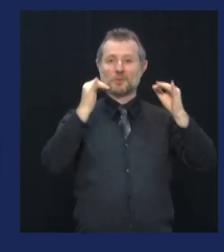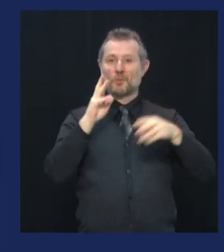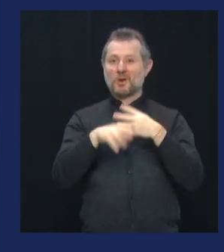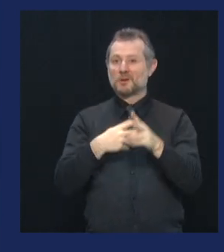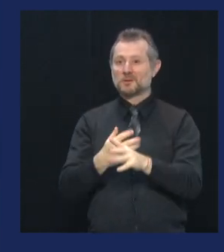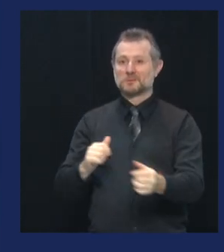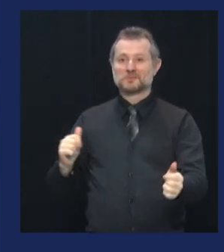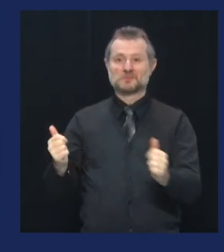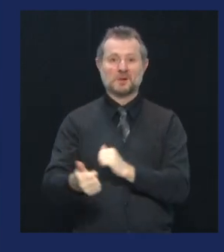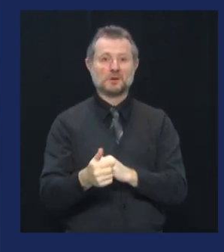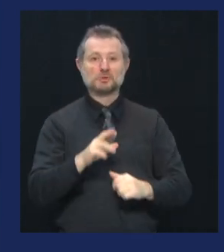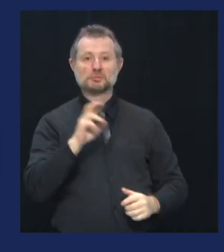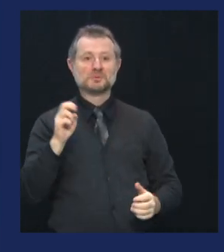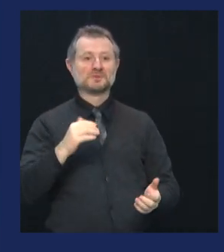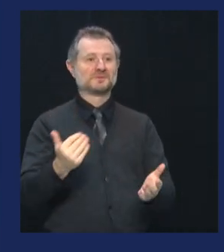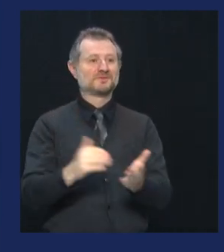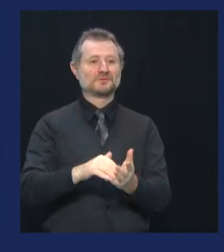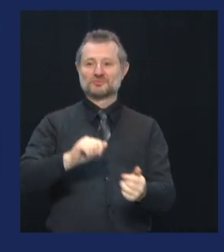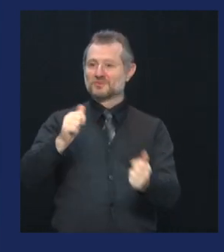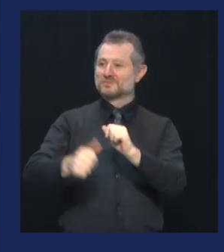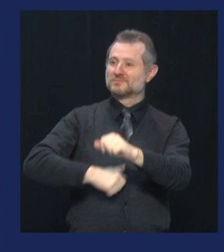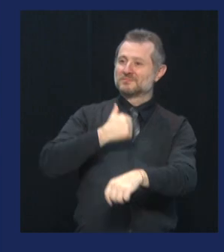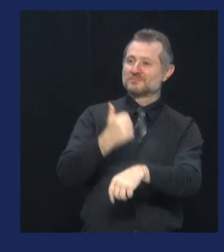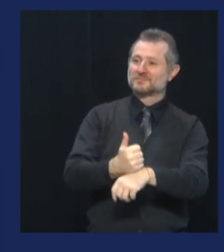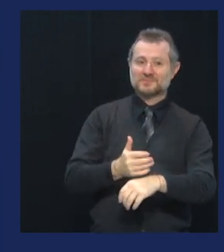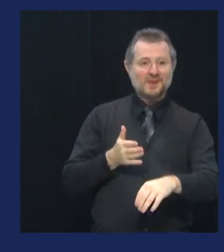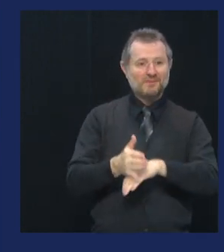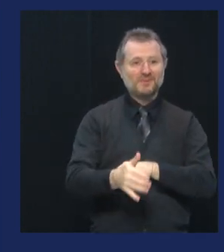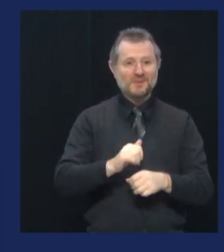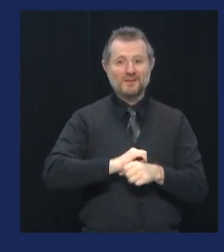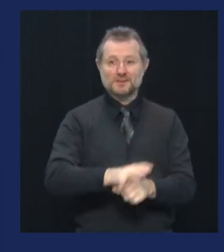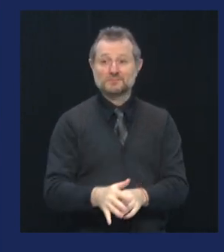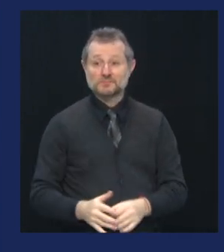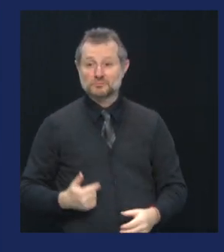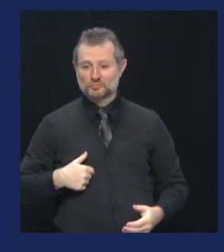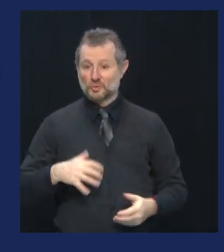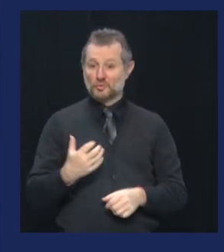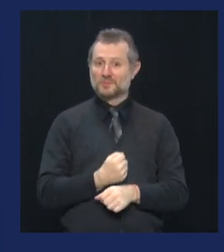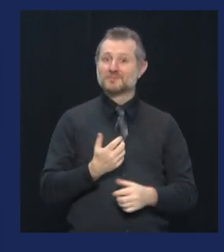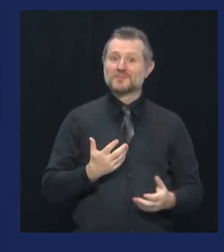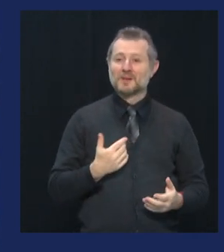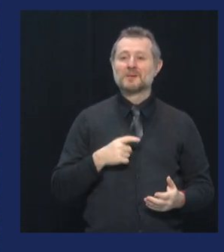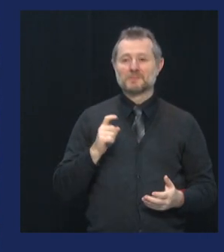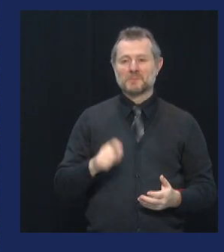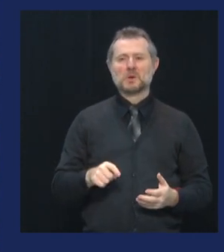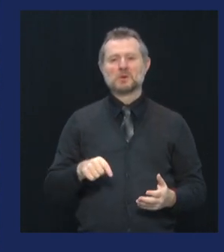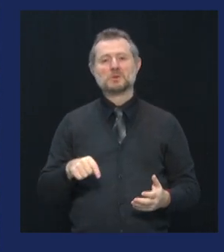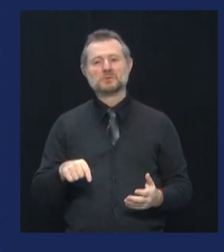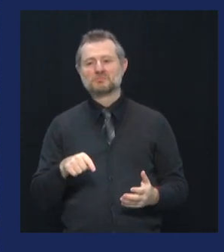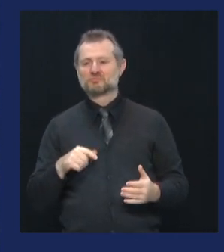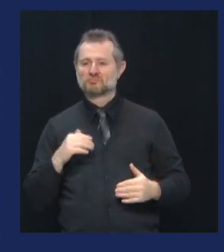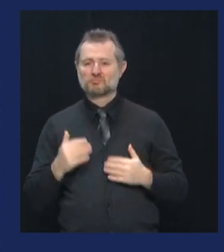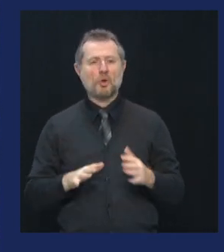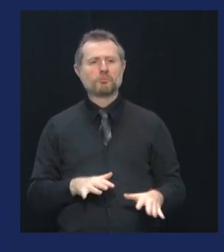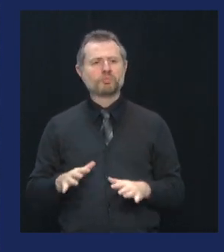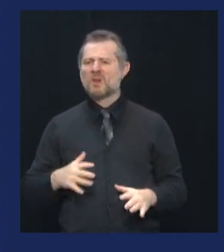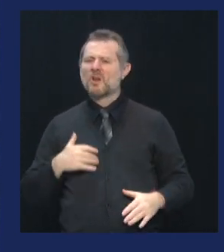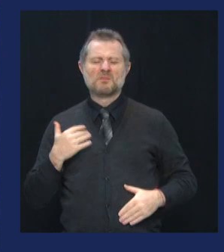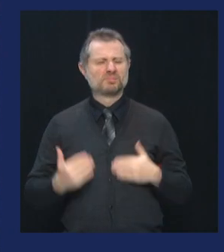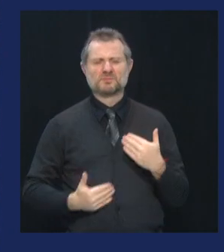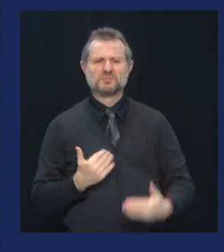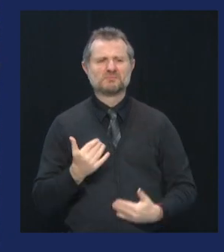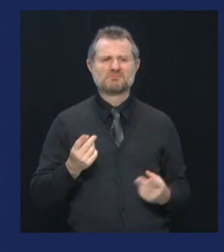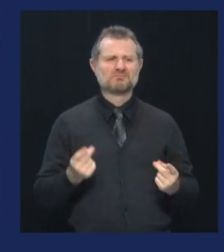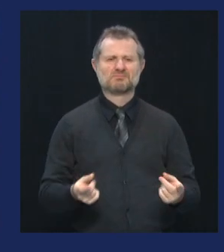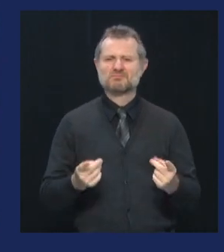our efforts to the next level, and New York should seize this moment. We can establish ourselves